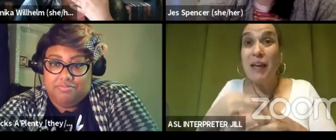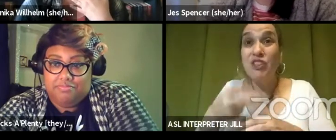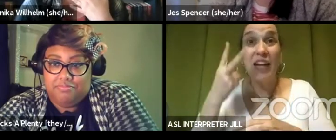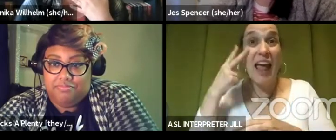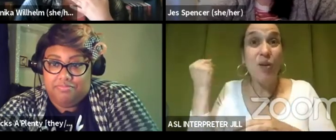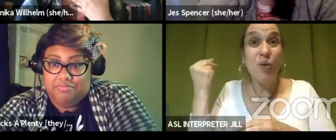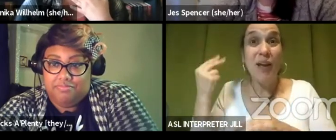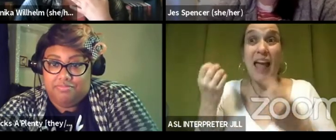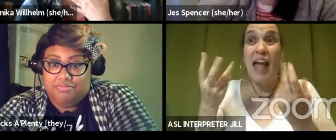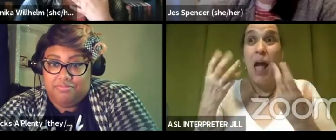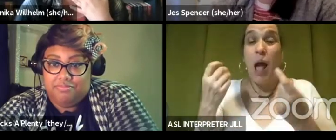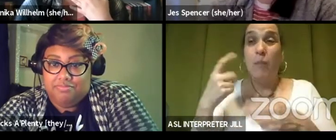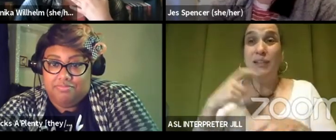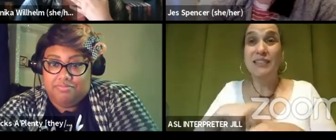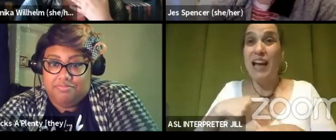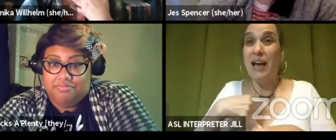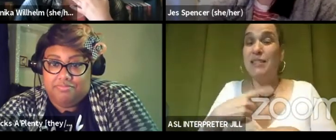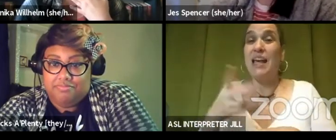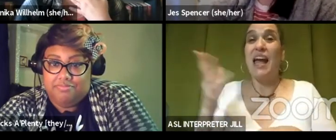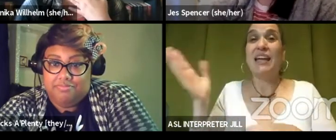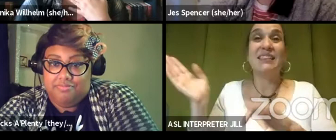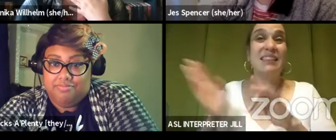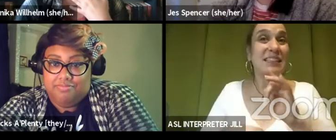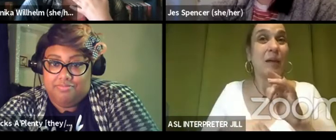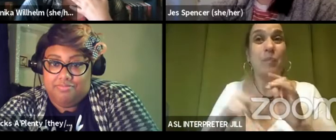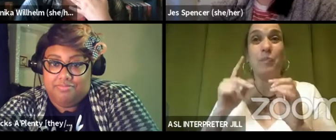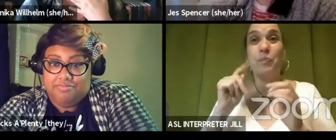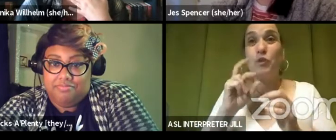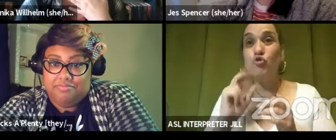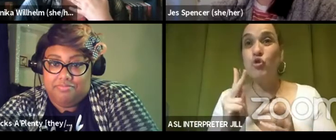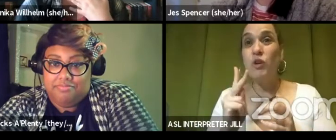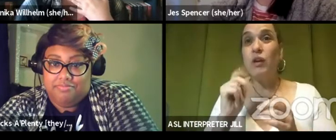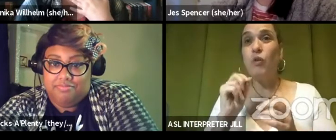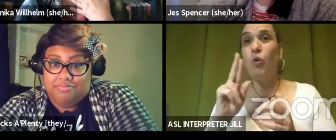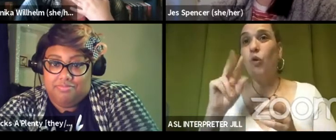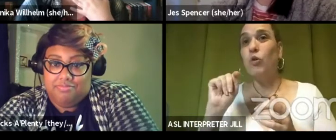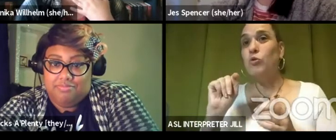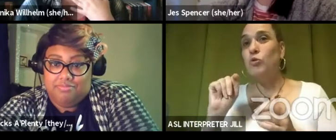skipped trick-or-treating with my kids because I was in a theater, like,